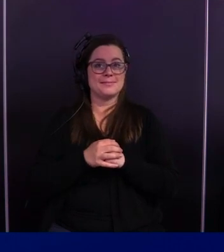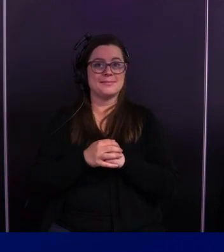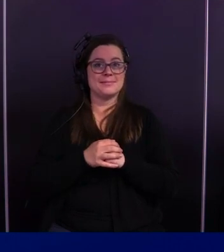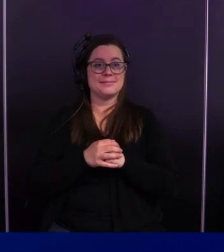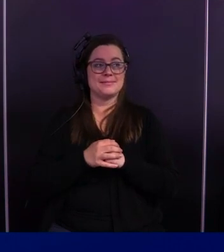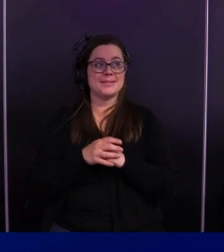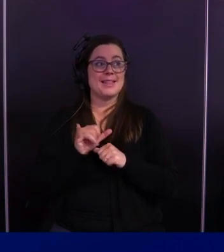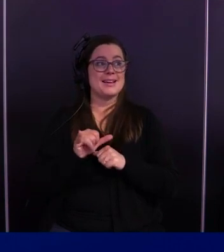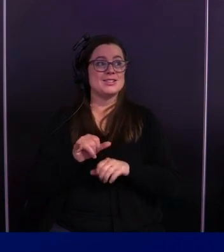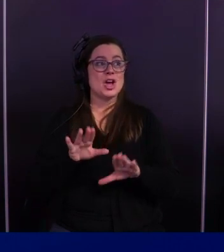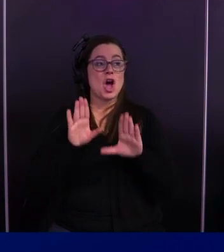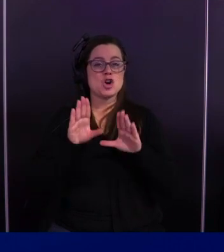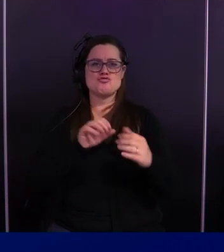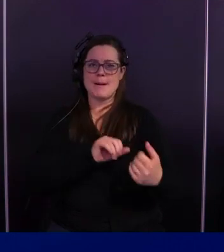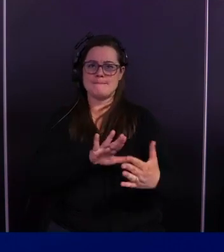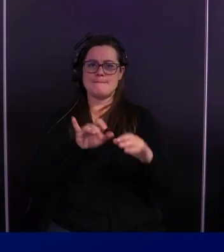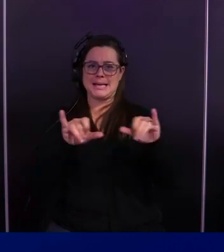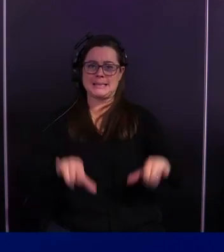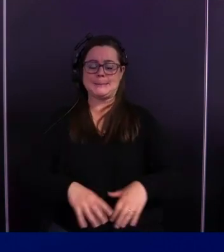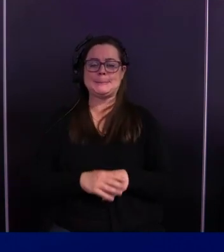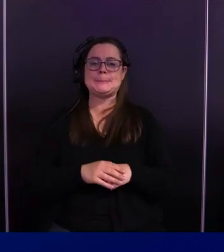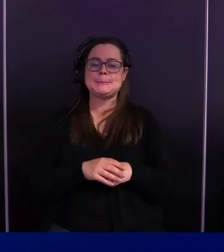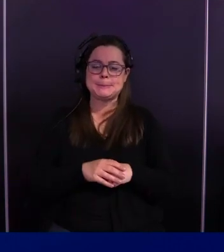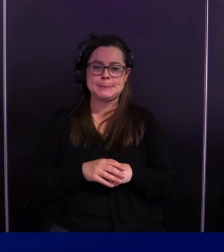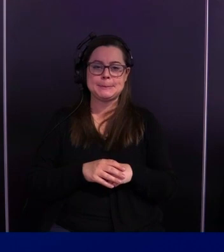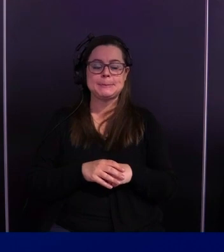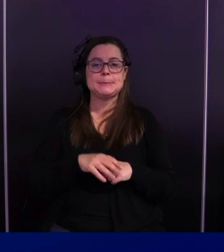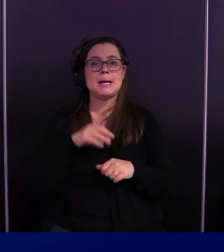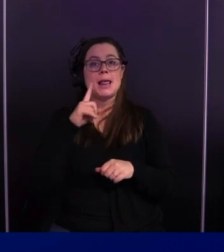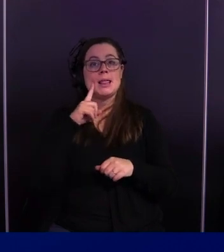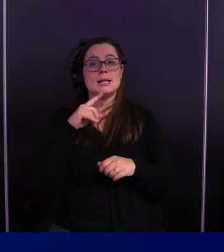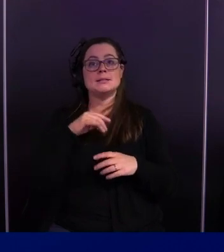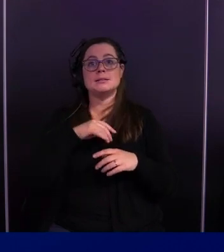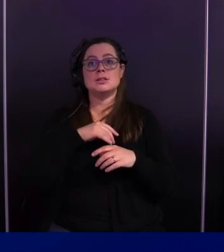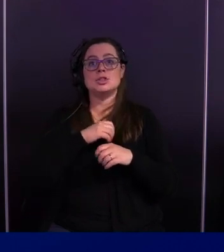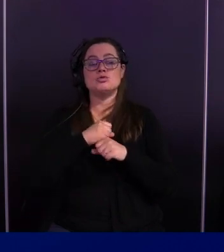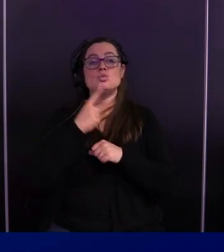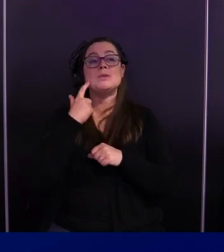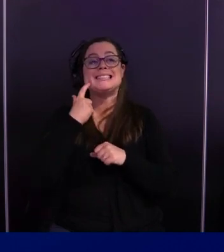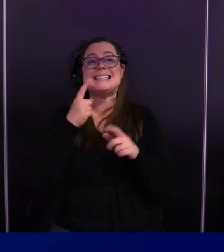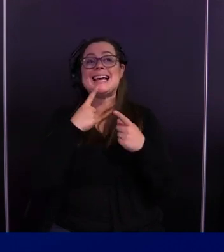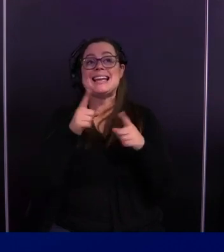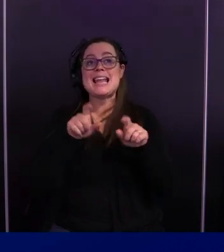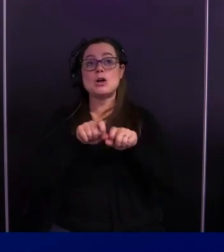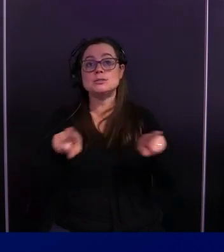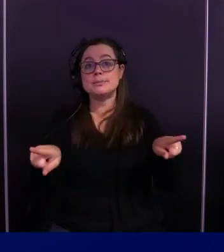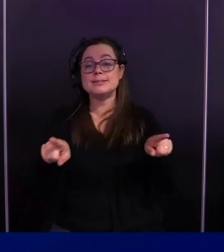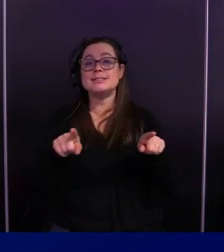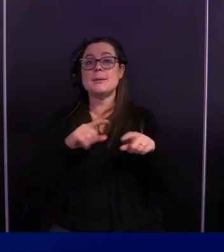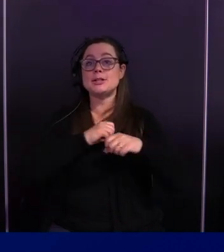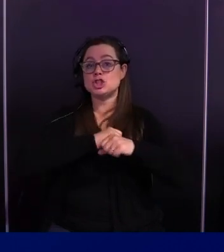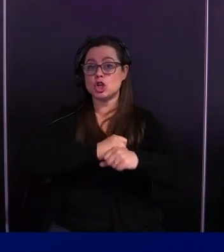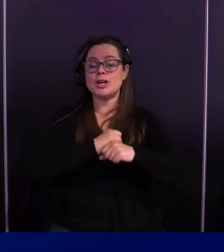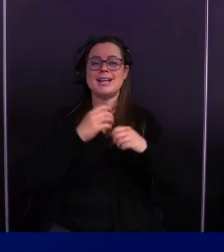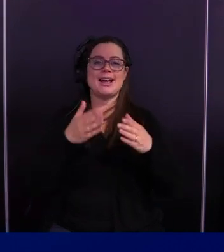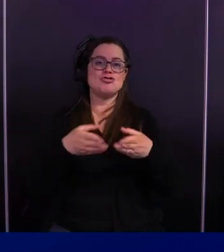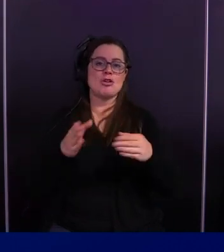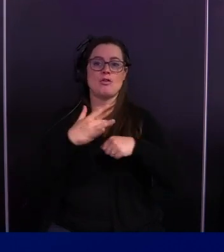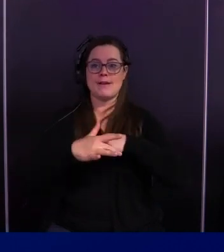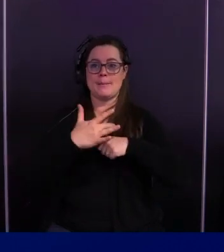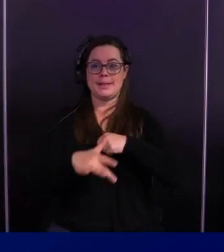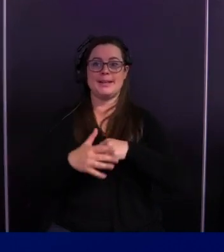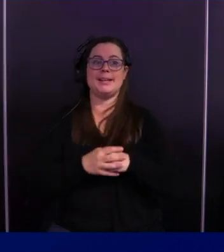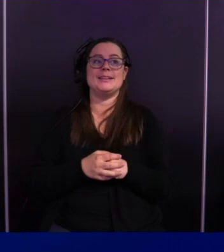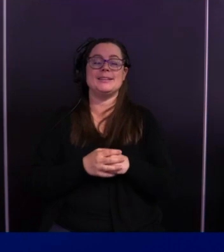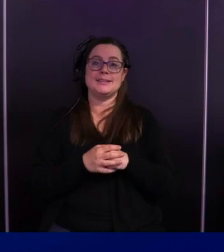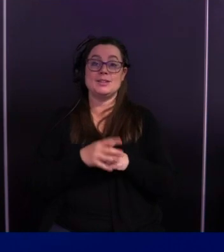that's a great mechanism there. I think Security Lake now, the recent announcements that have come out around that and the general availability. So I